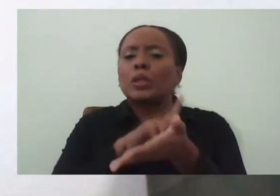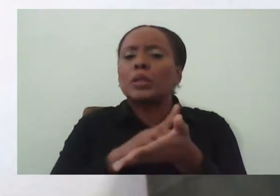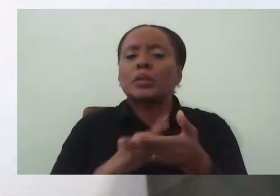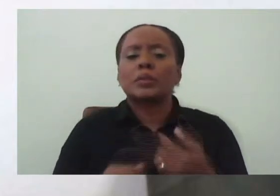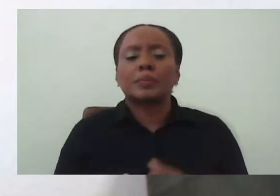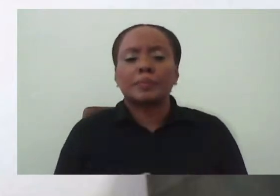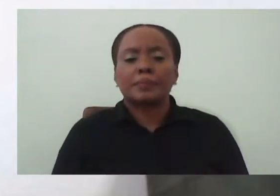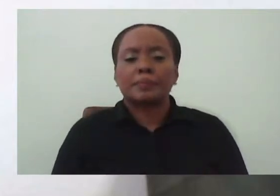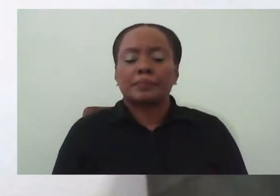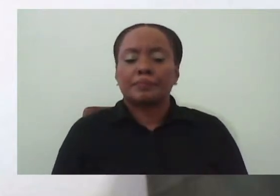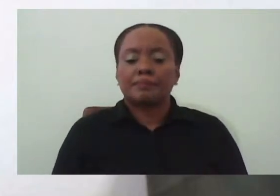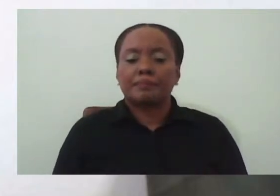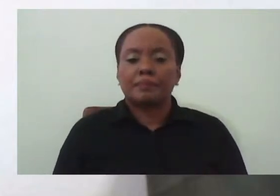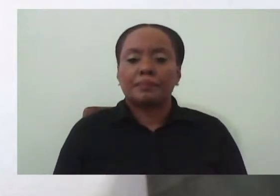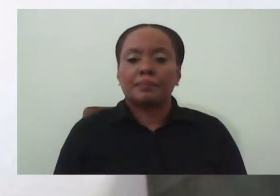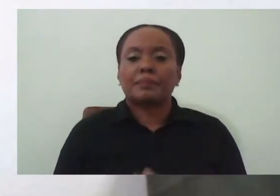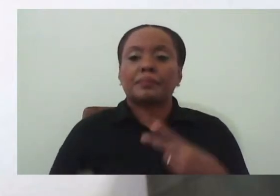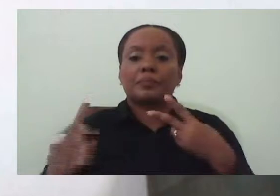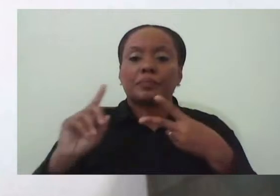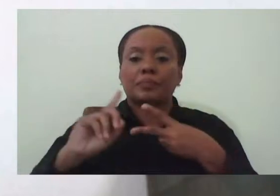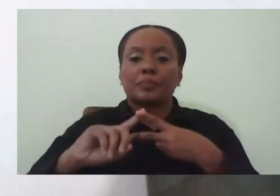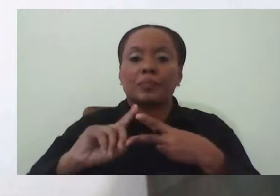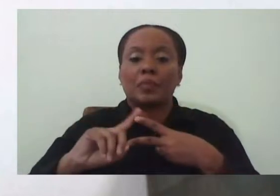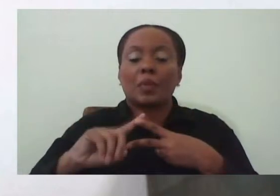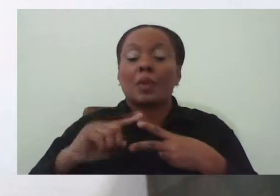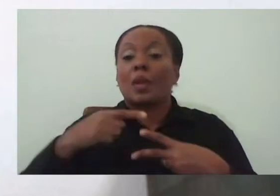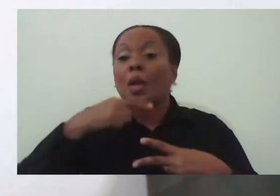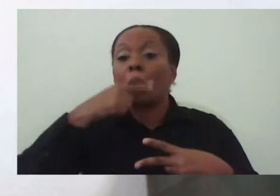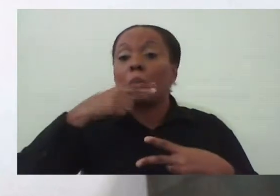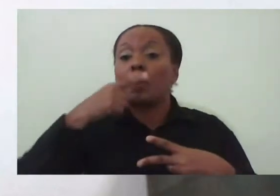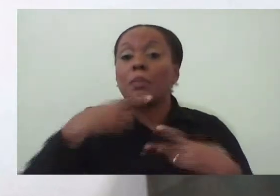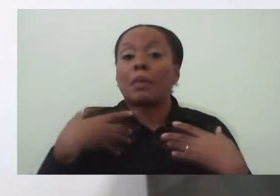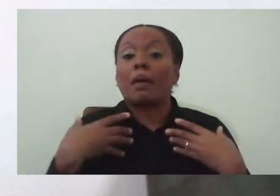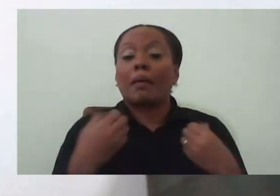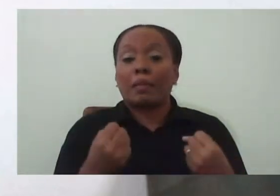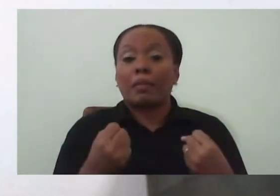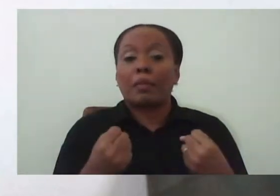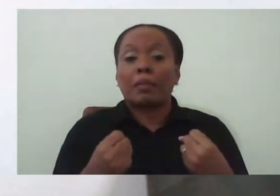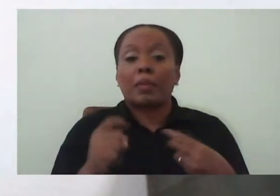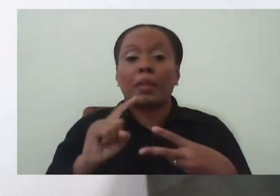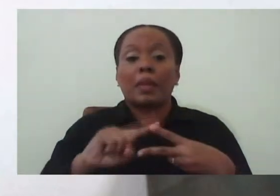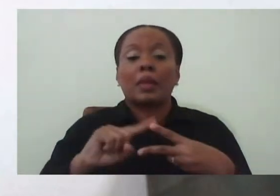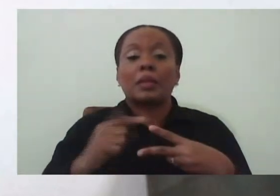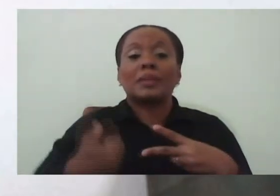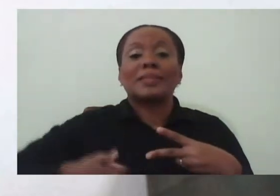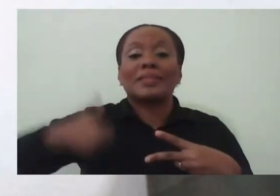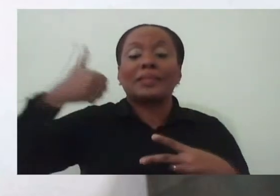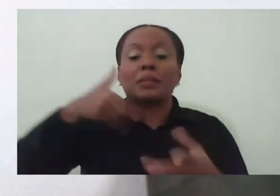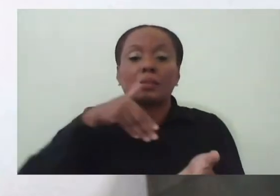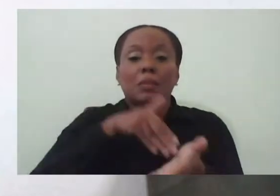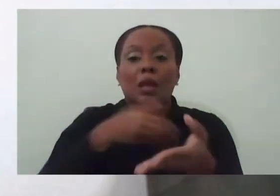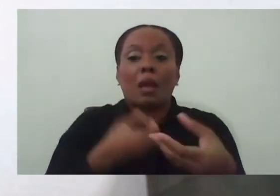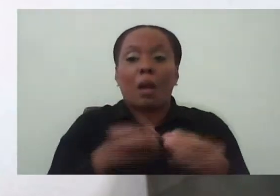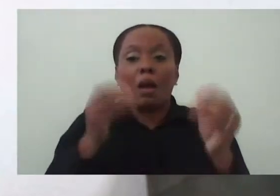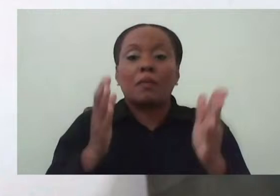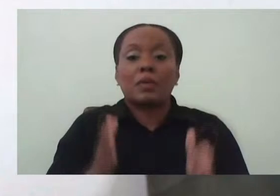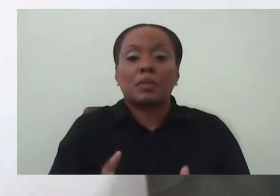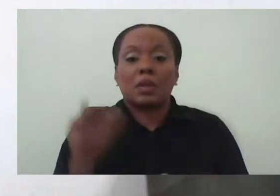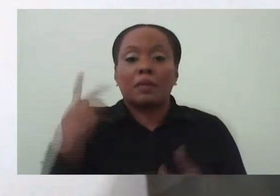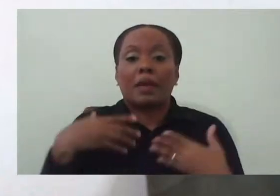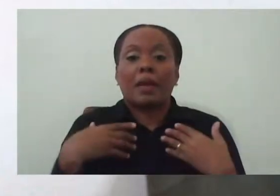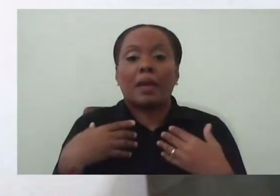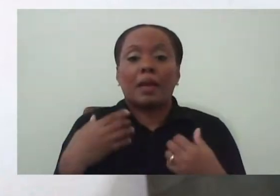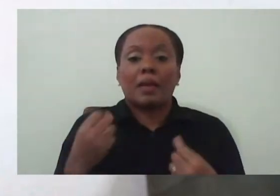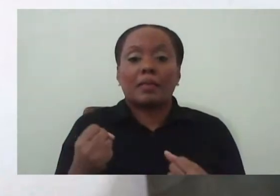the Public Health Administration section in Barbados, we have Senior Medical Officer of Health, Dr.